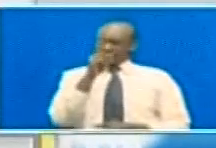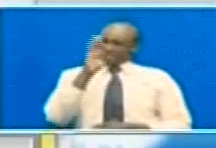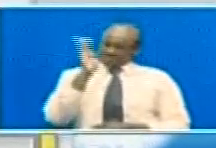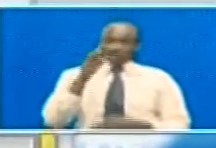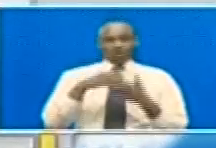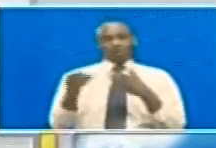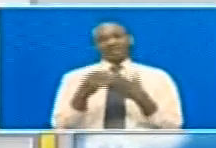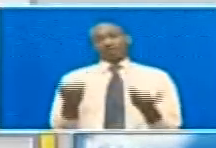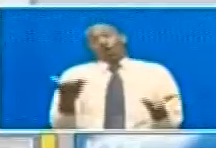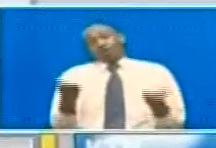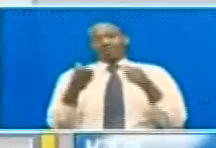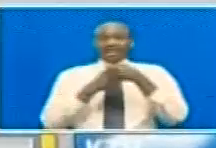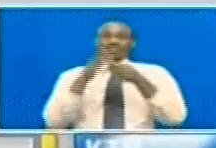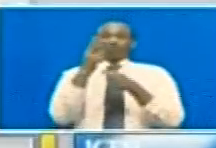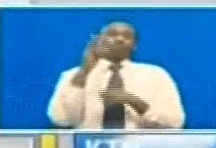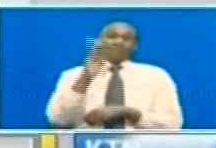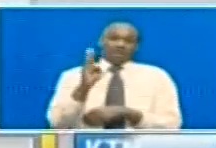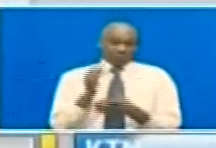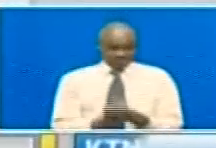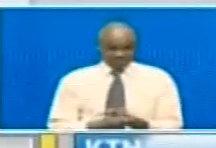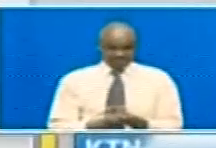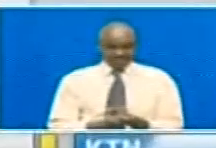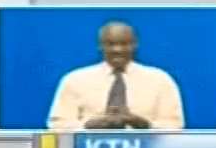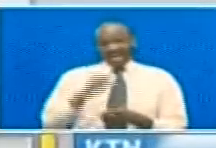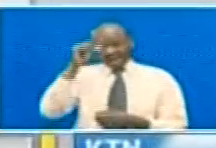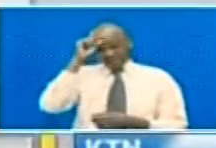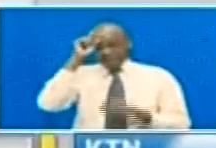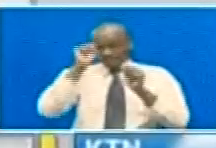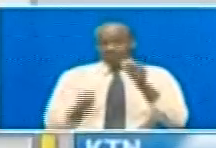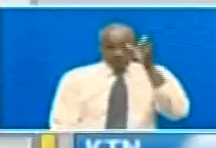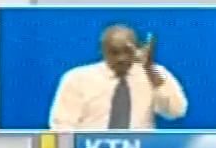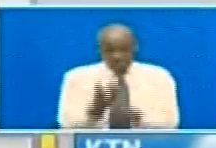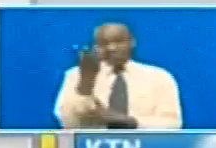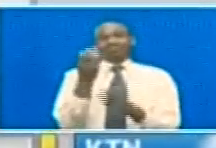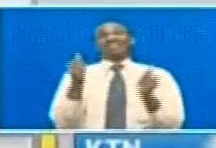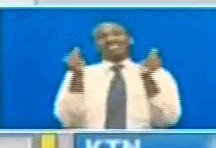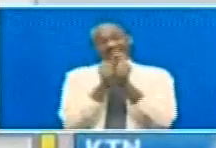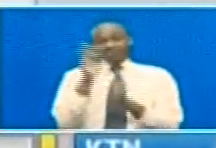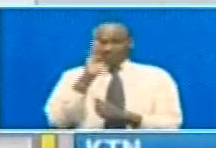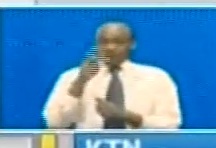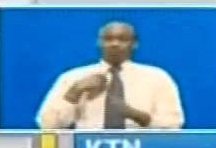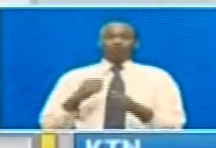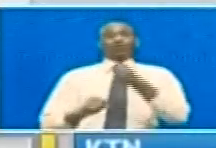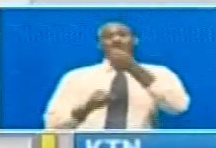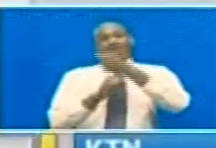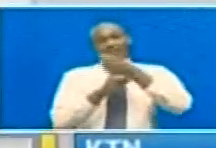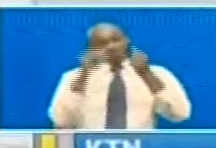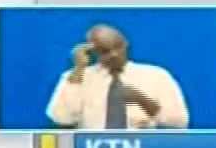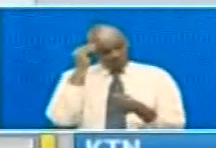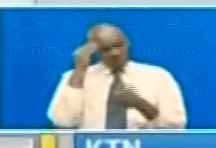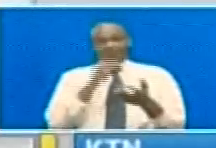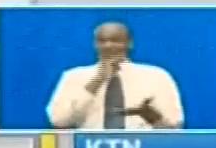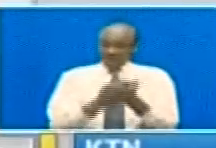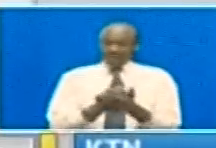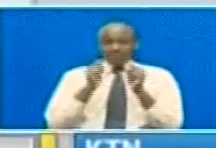billion or 92 billion shillings. The government would even be able to set up a 10 billion shilling scholarship fund that would be used to train medical